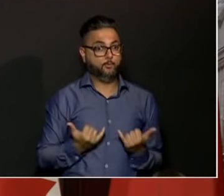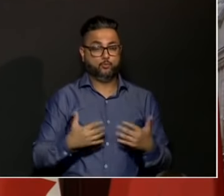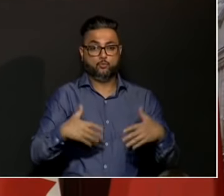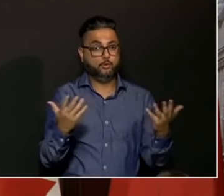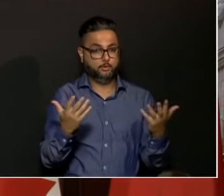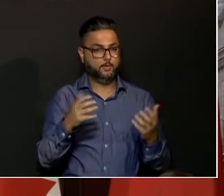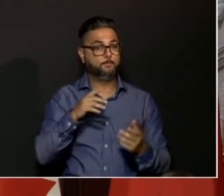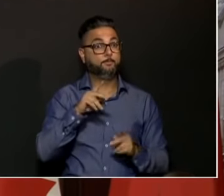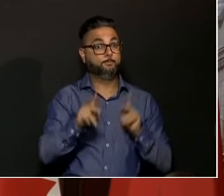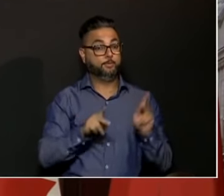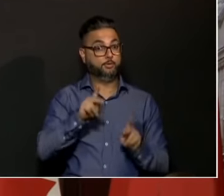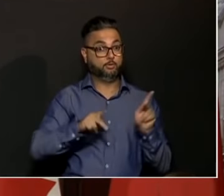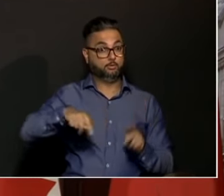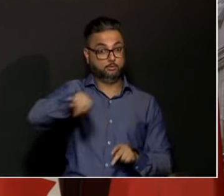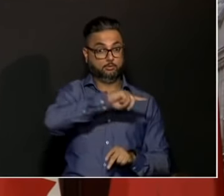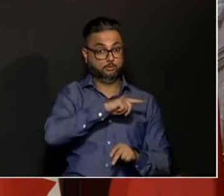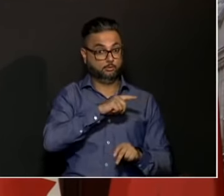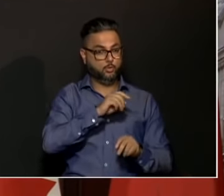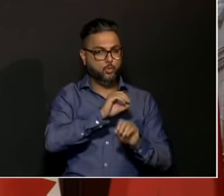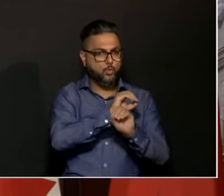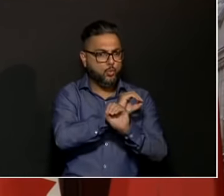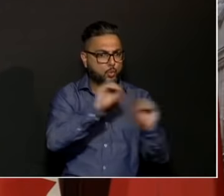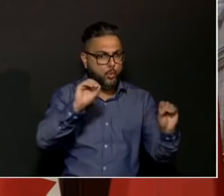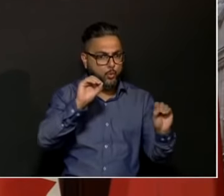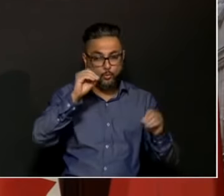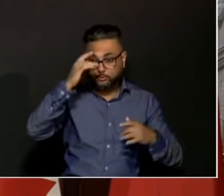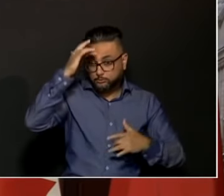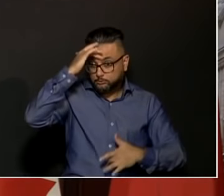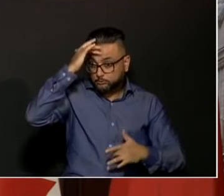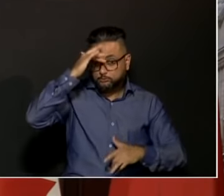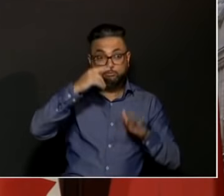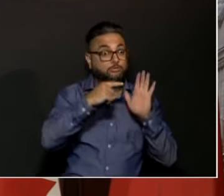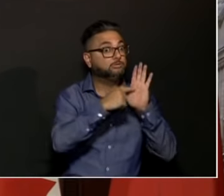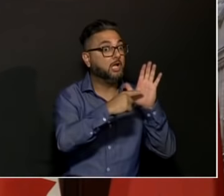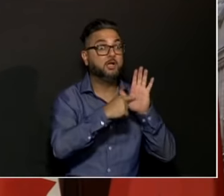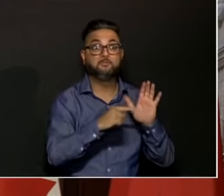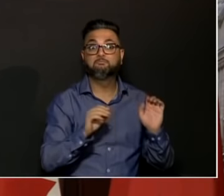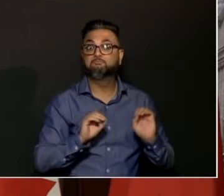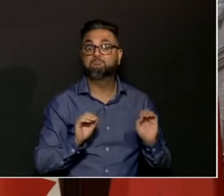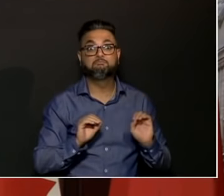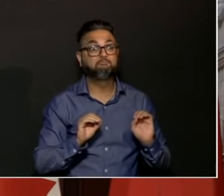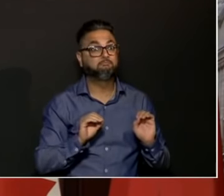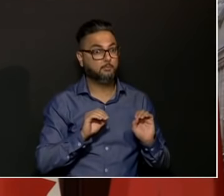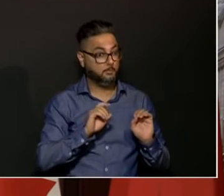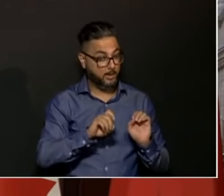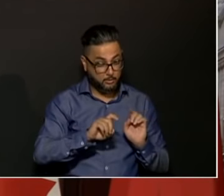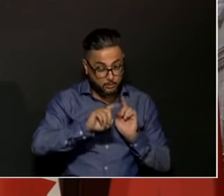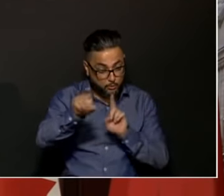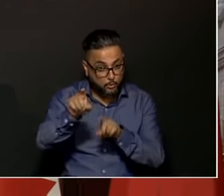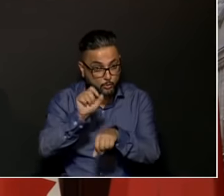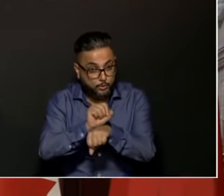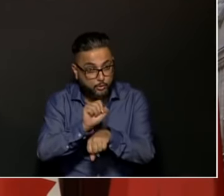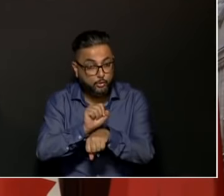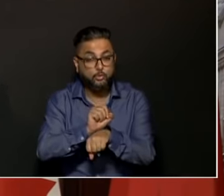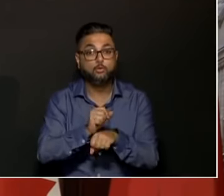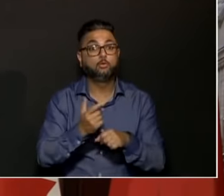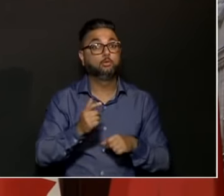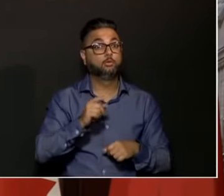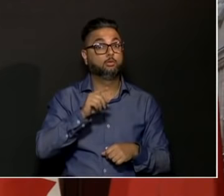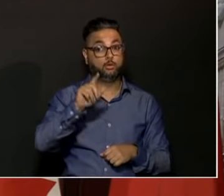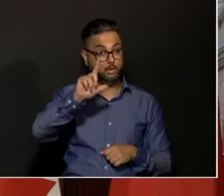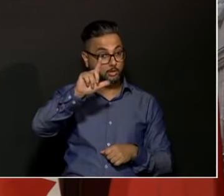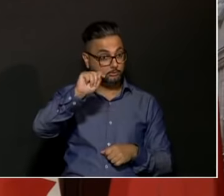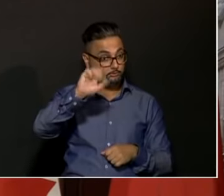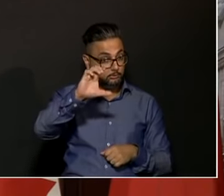are asymptomatic, but are people who are necessary workers, people who work in long-term care homes, there are teachers, there are